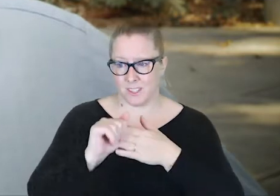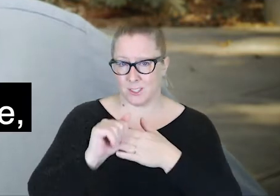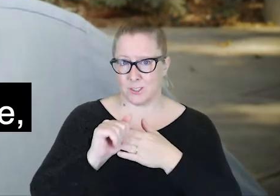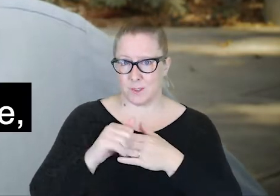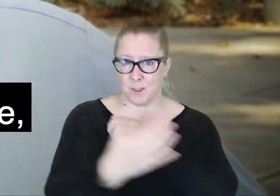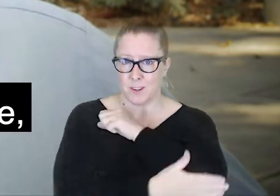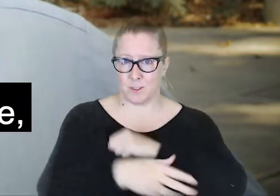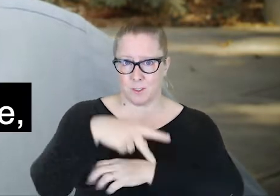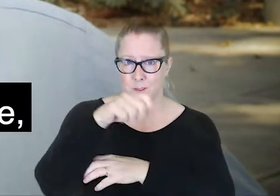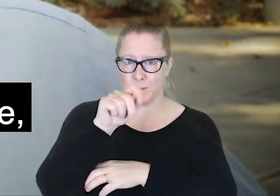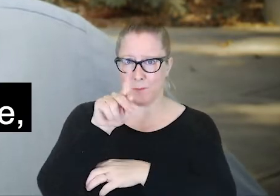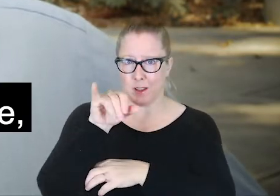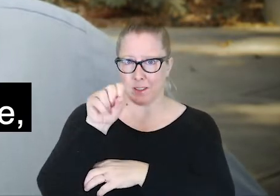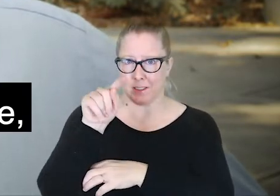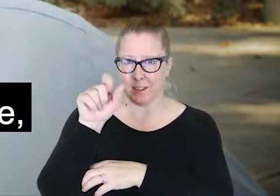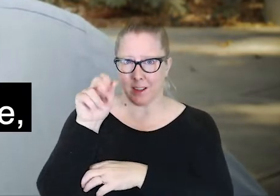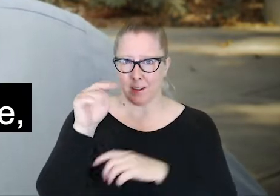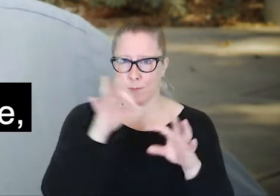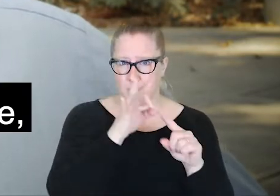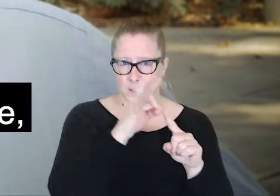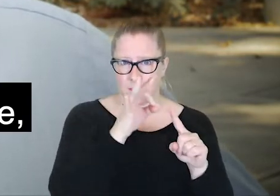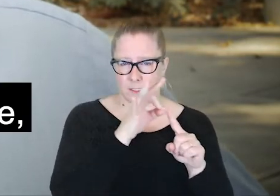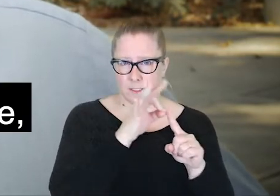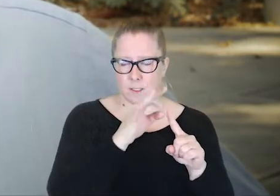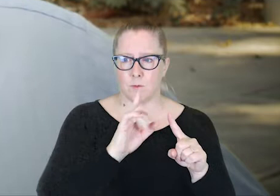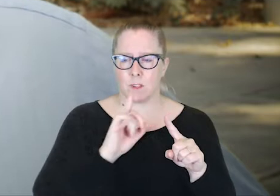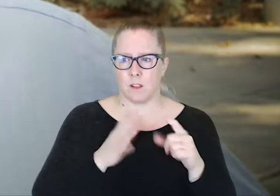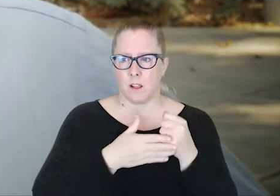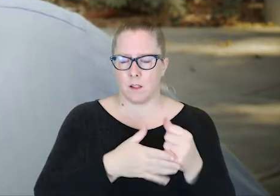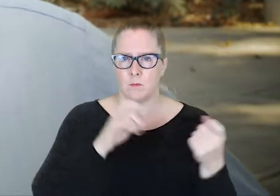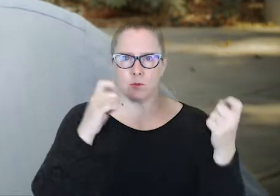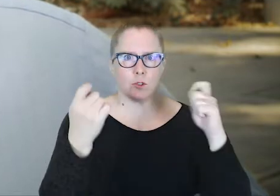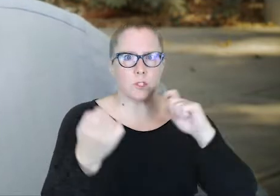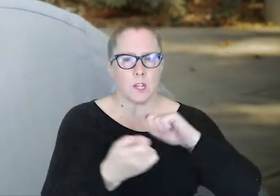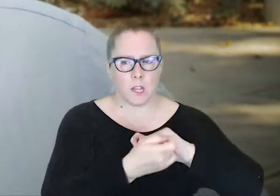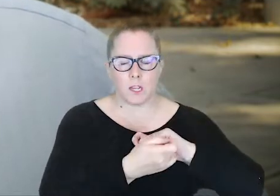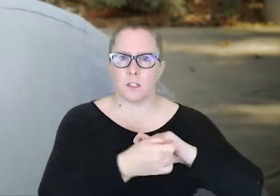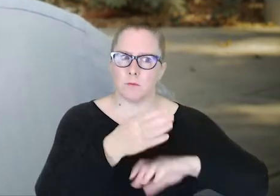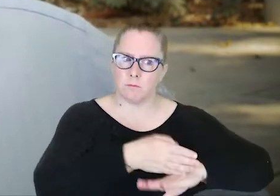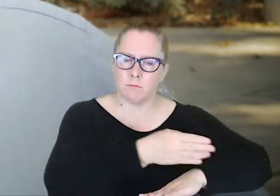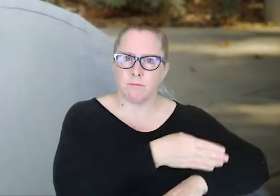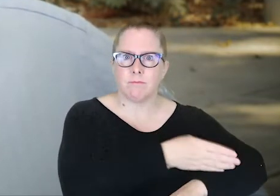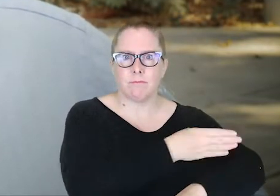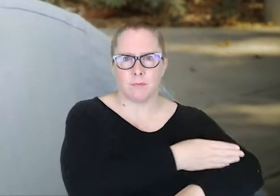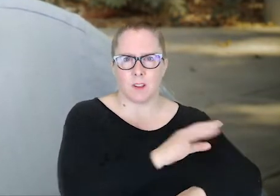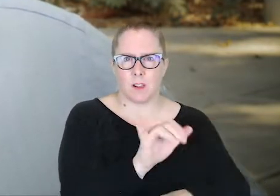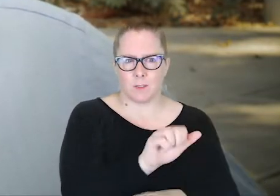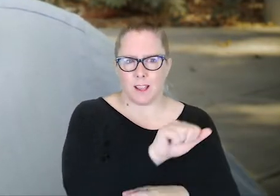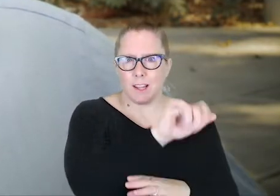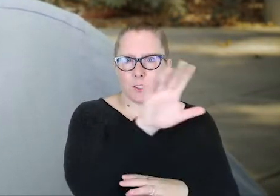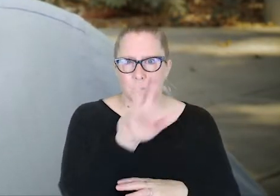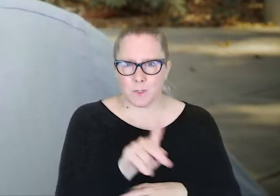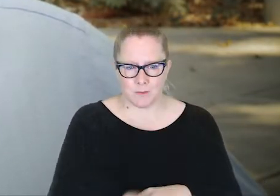Pakistan has dramatically changed the landscape and really put non-discrimination on the map throughout the